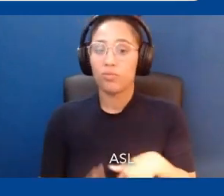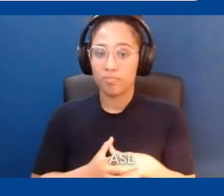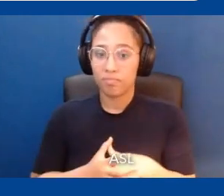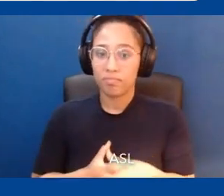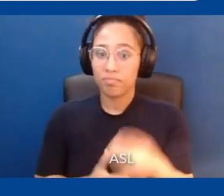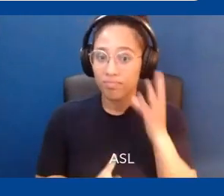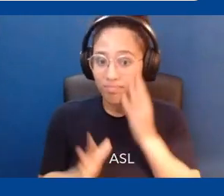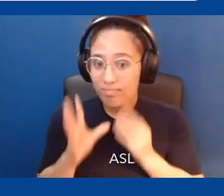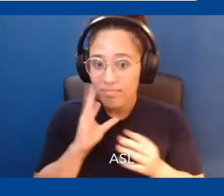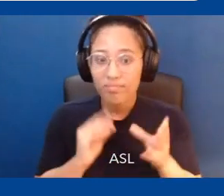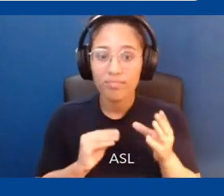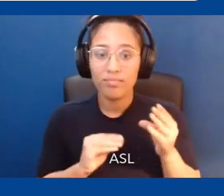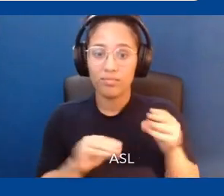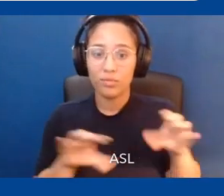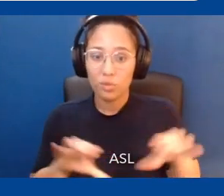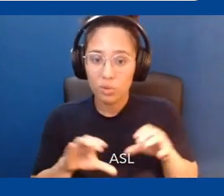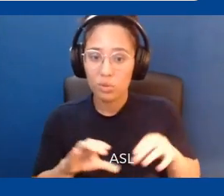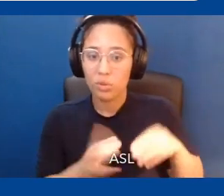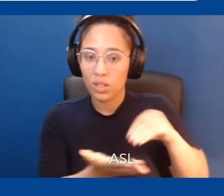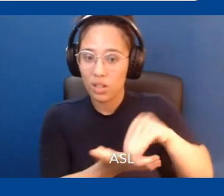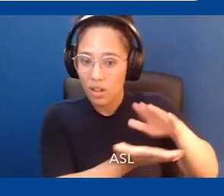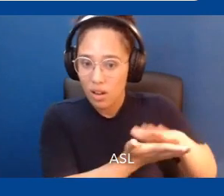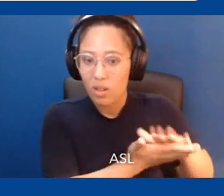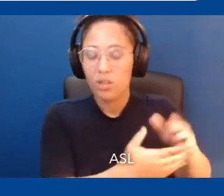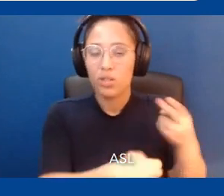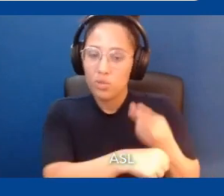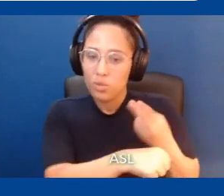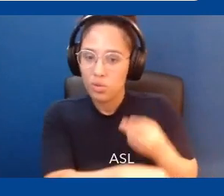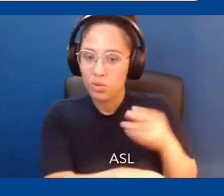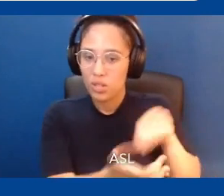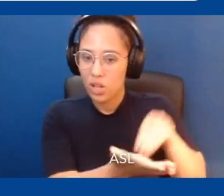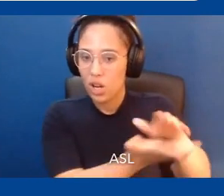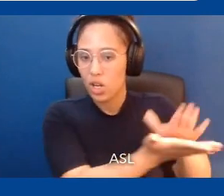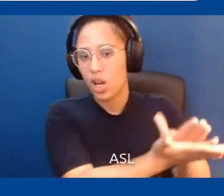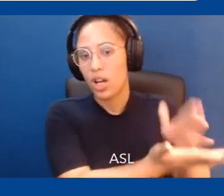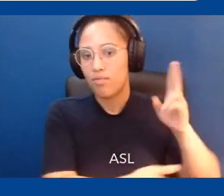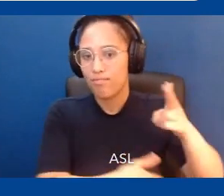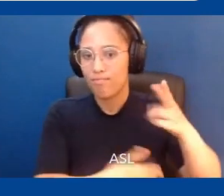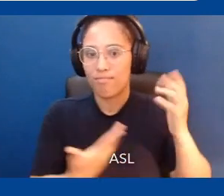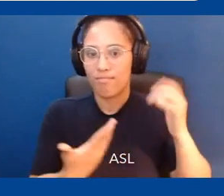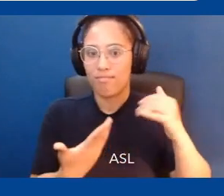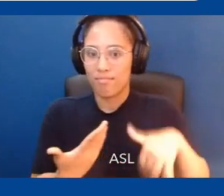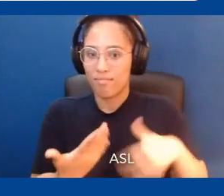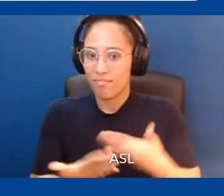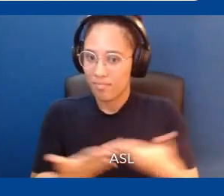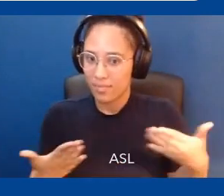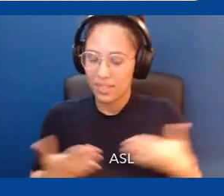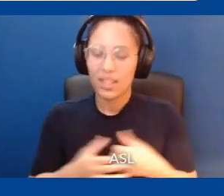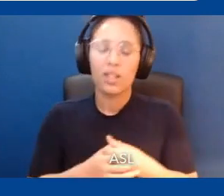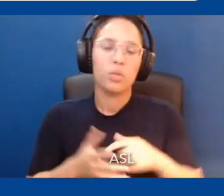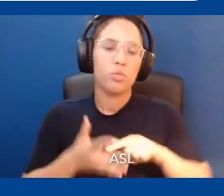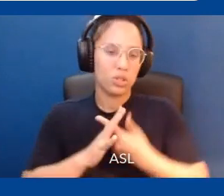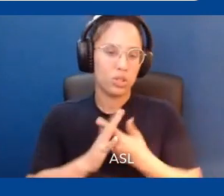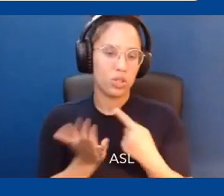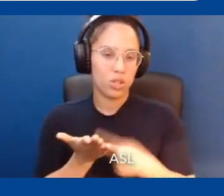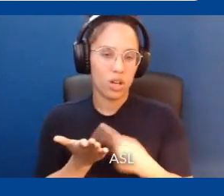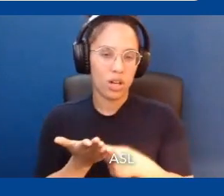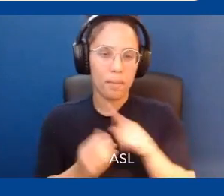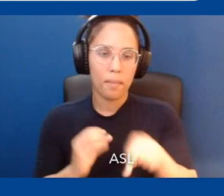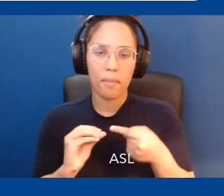archival materials, I figured maybe we could start first talking about access, because Veronika and Ernst, you're dealing